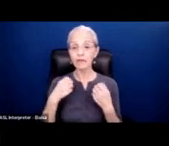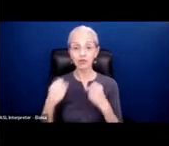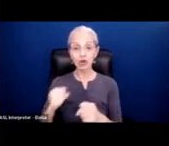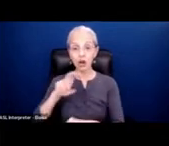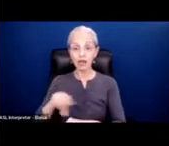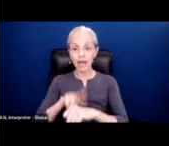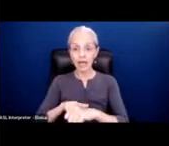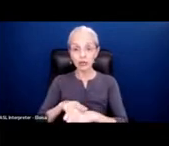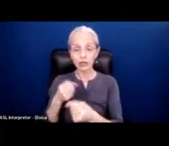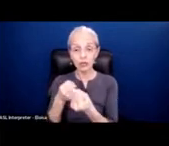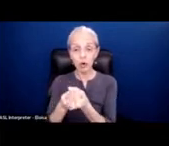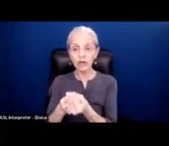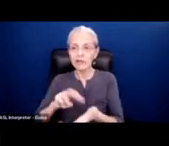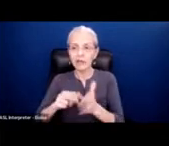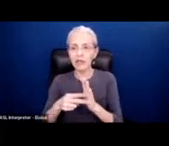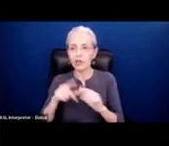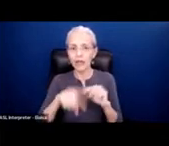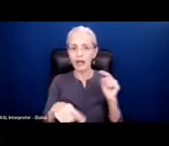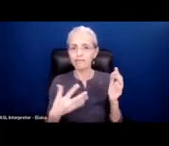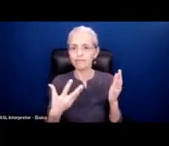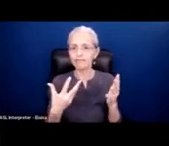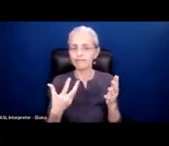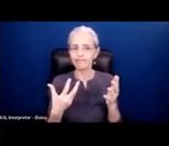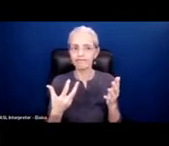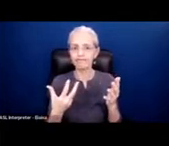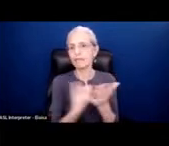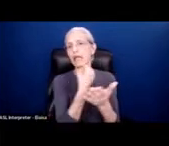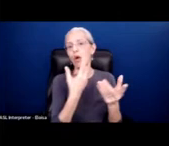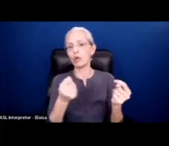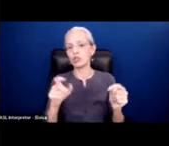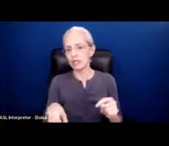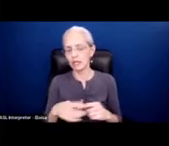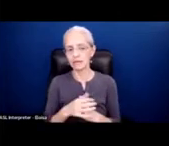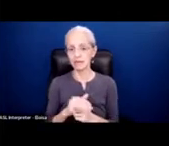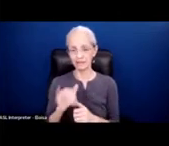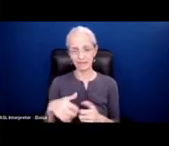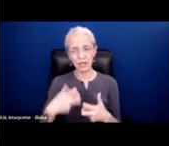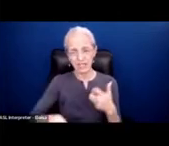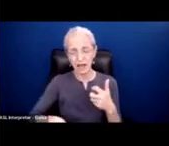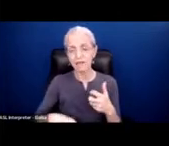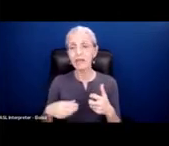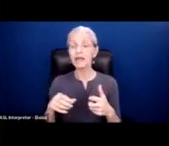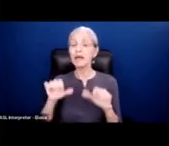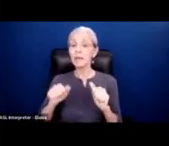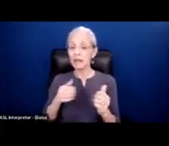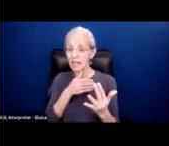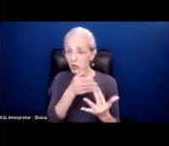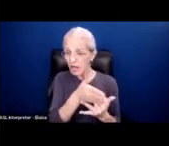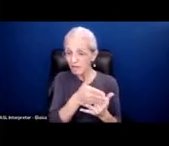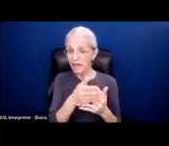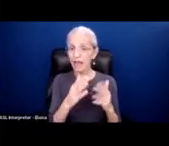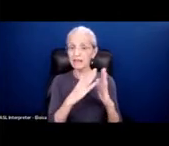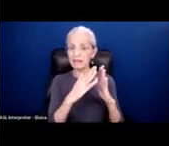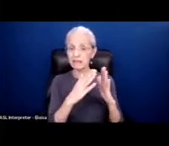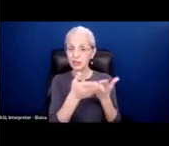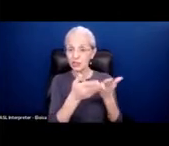need. And that's tough because you have the ability to navigate the service systems without